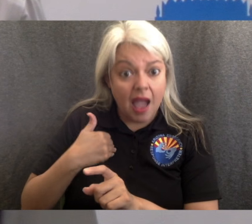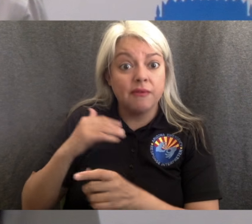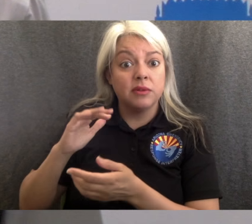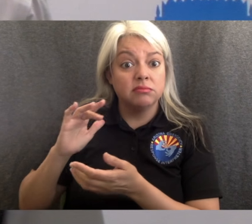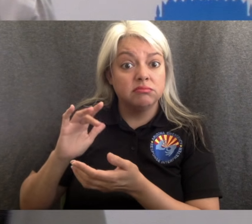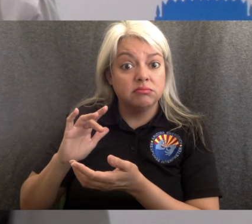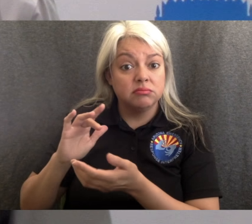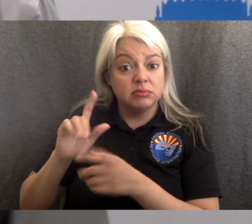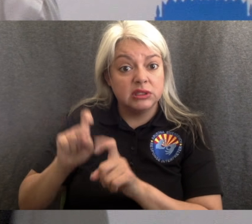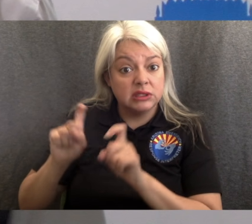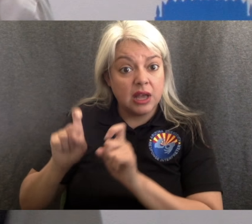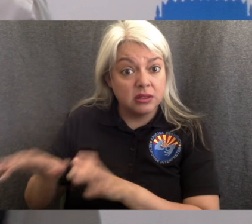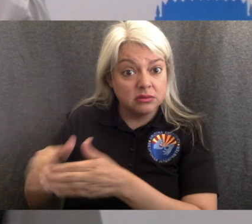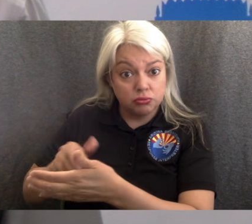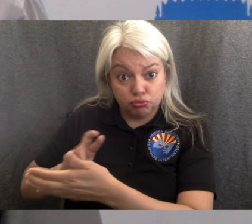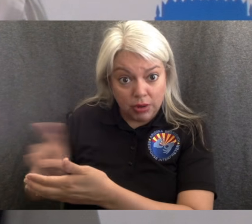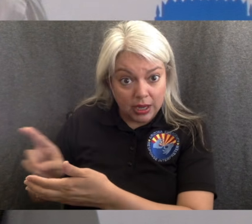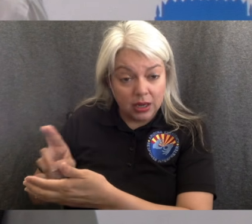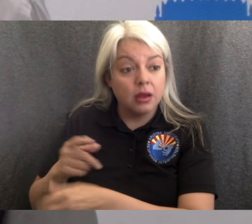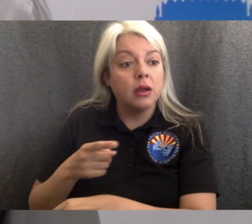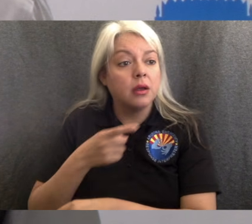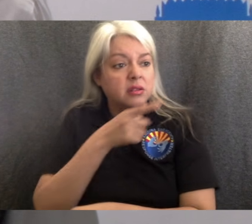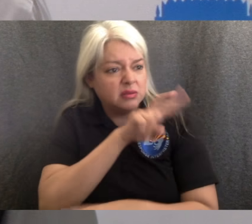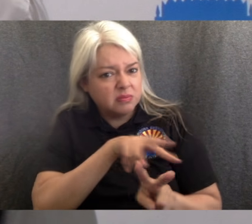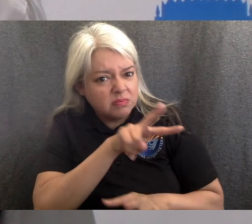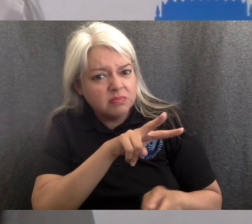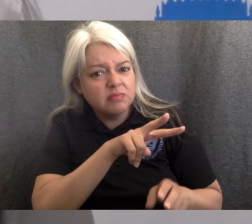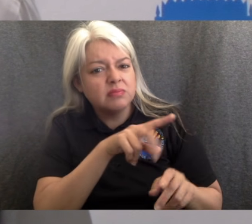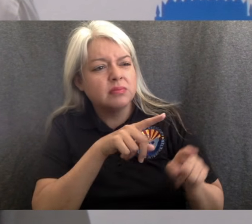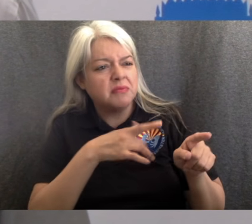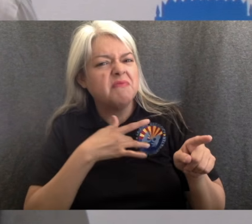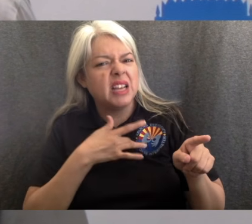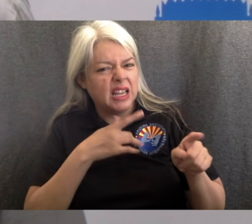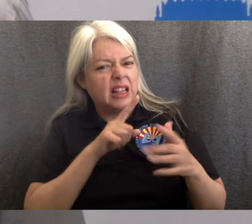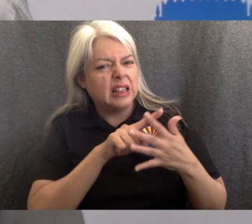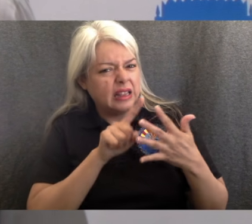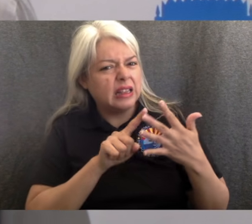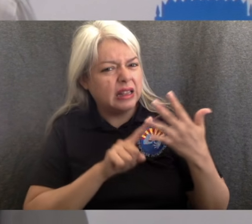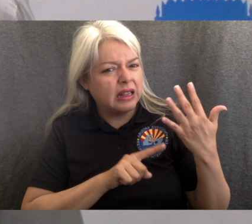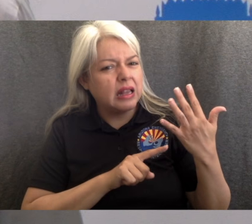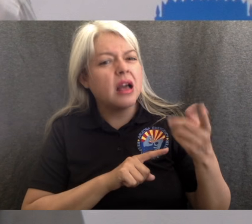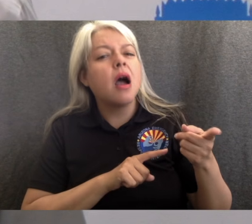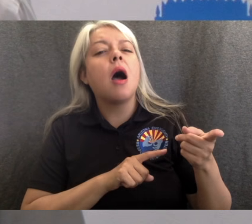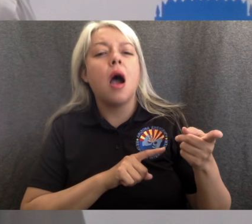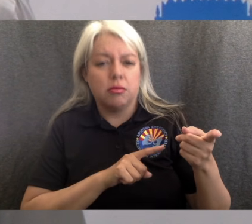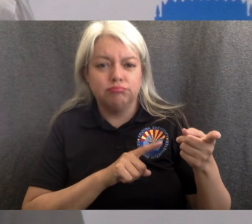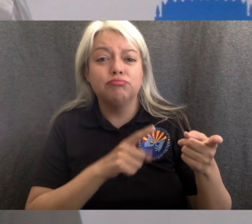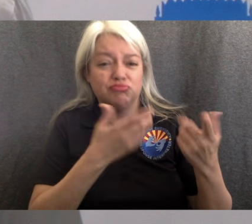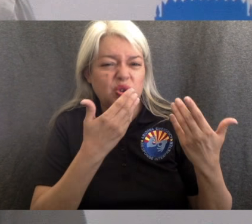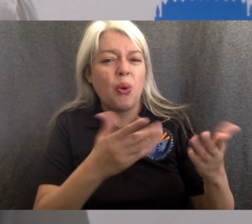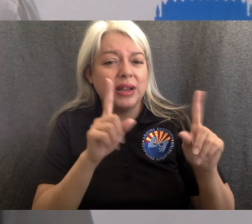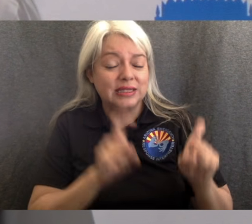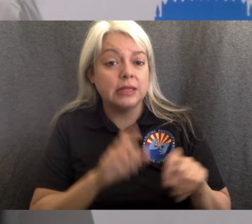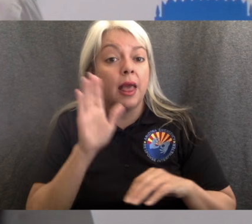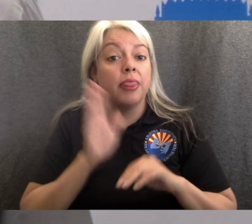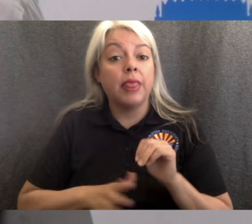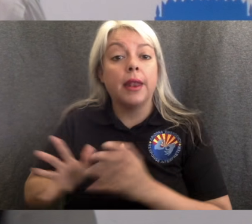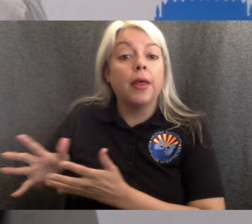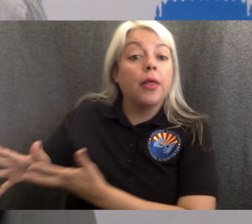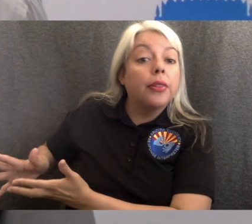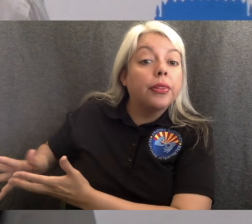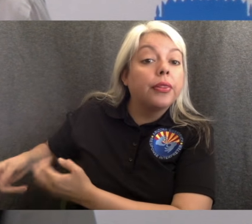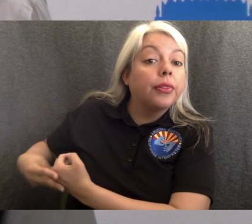do a test for you, and thinks you should be tested, then they can go ahead and do it rather than have them sit in a drawer